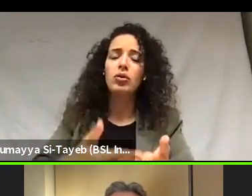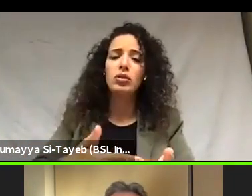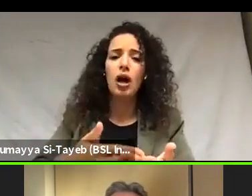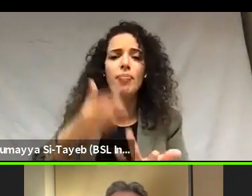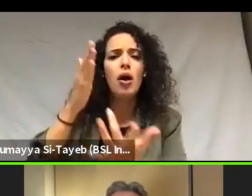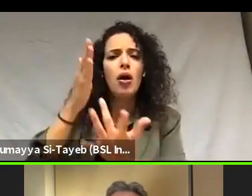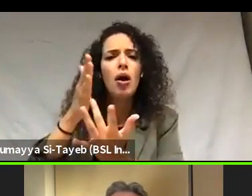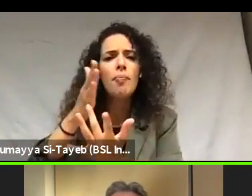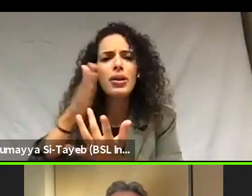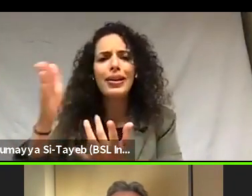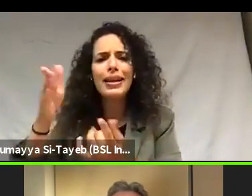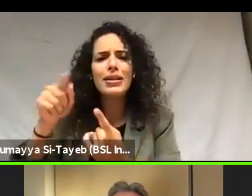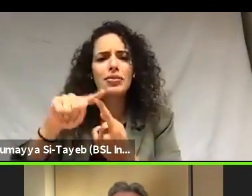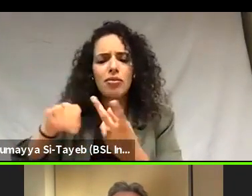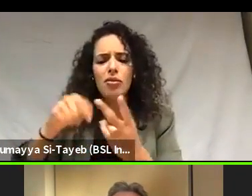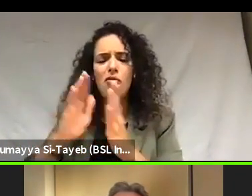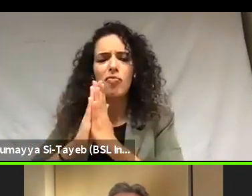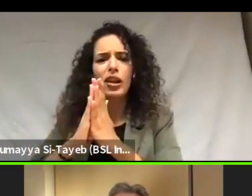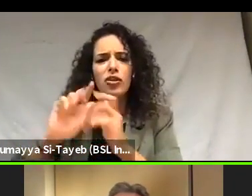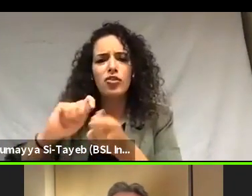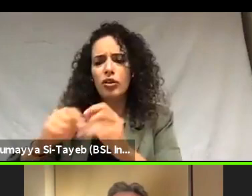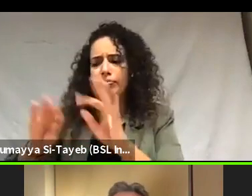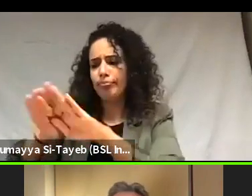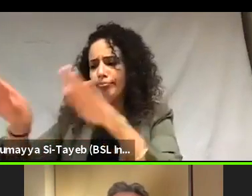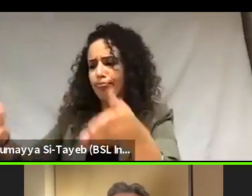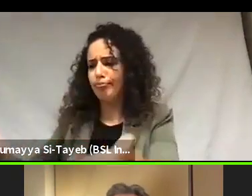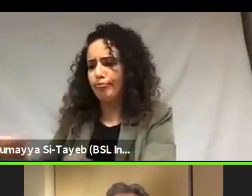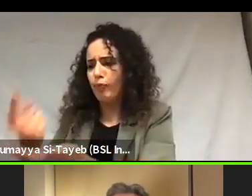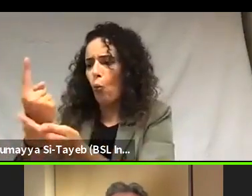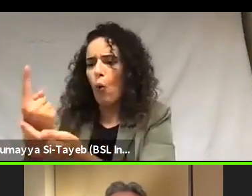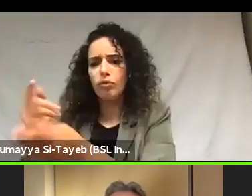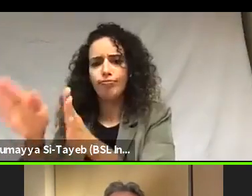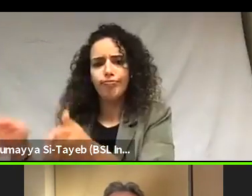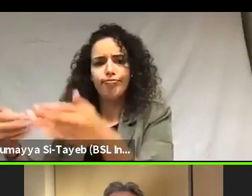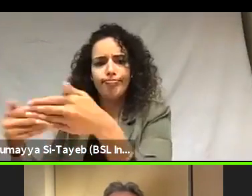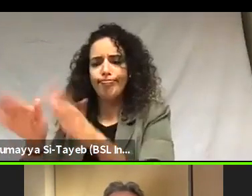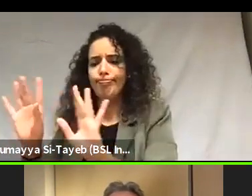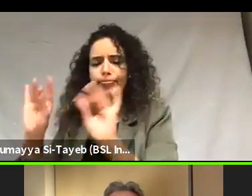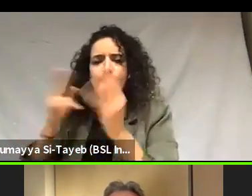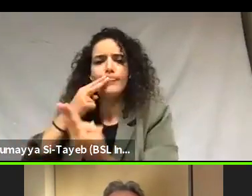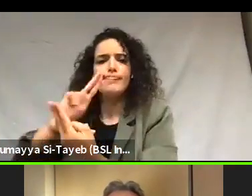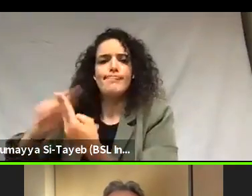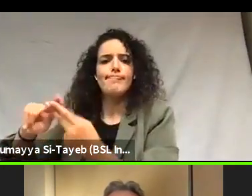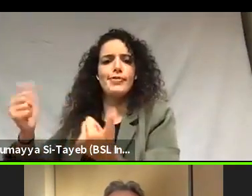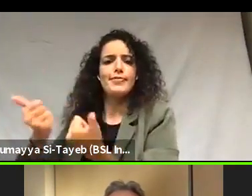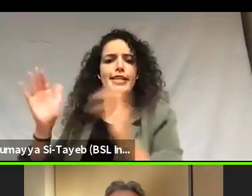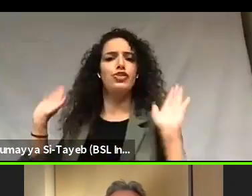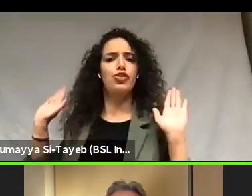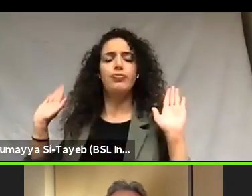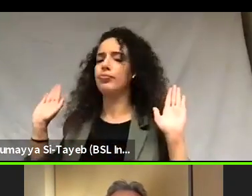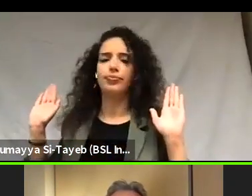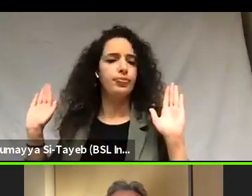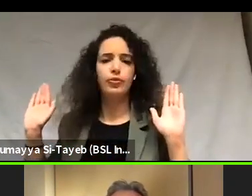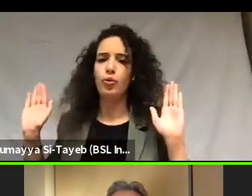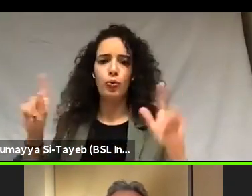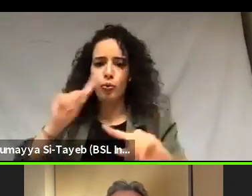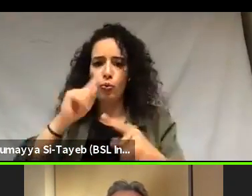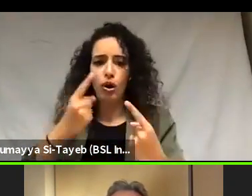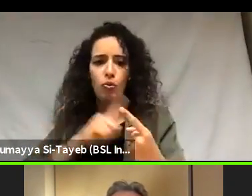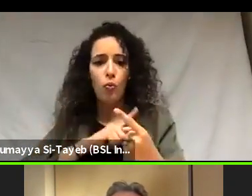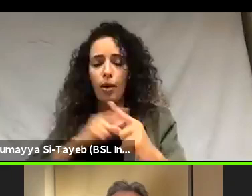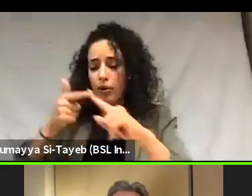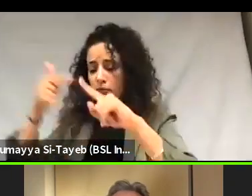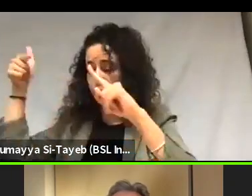or a religion or anything into one side or the other. There are many different shades, particularly in terms